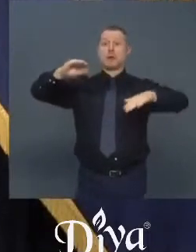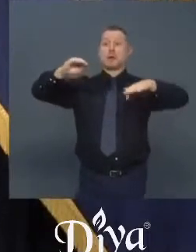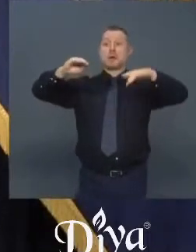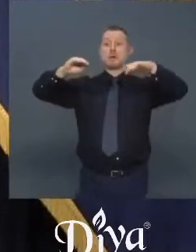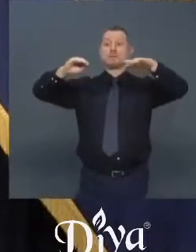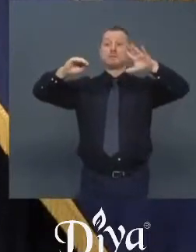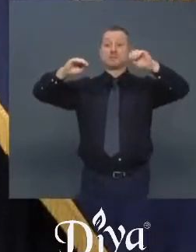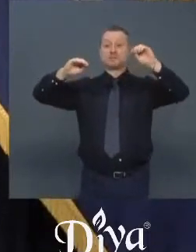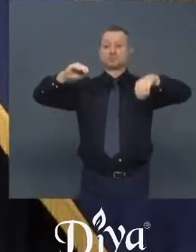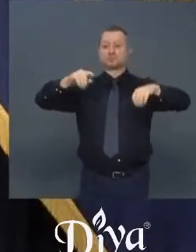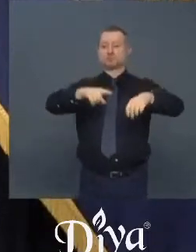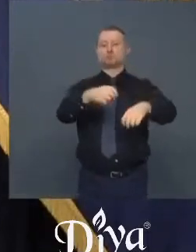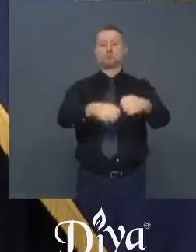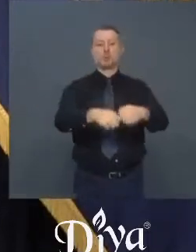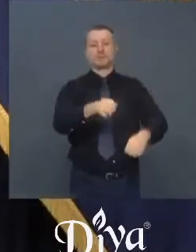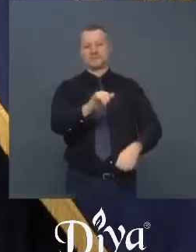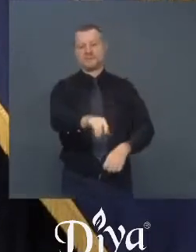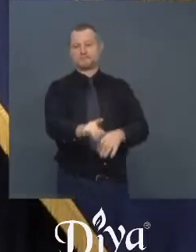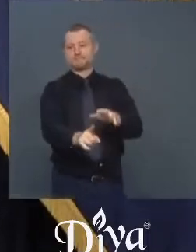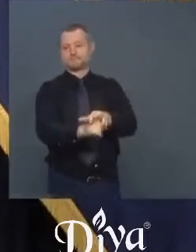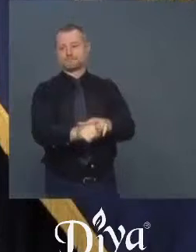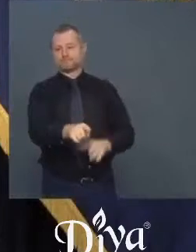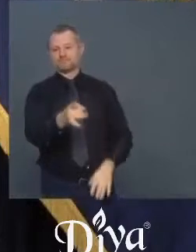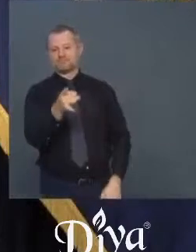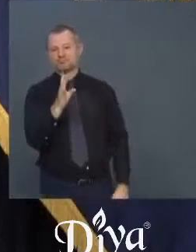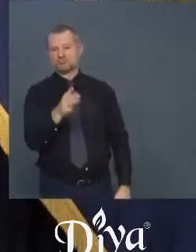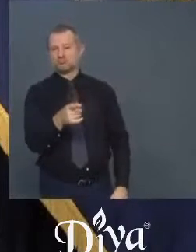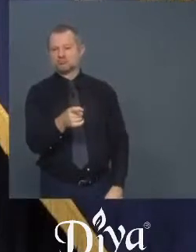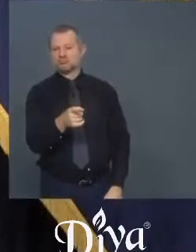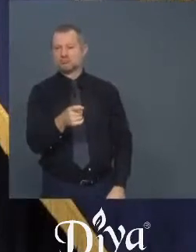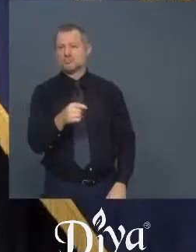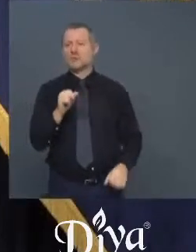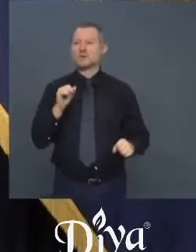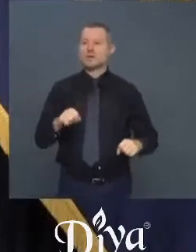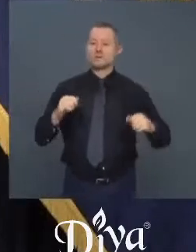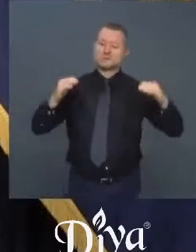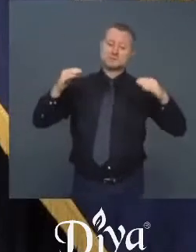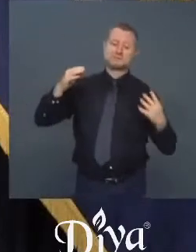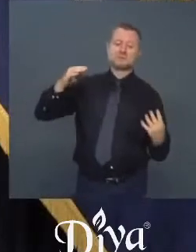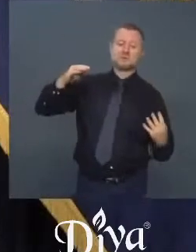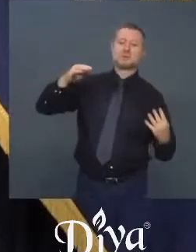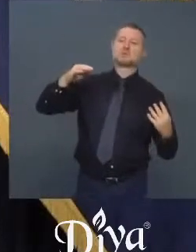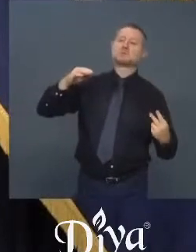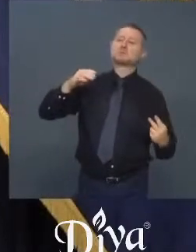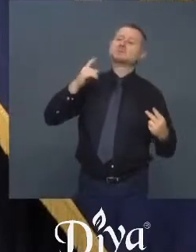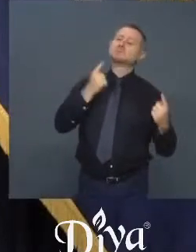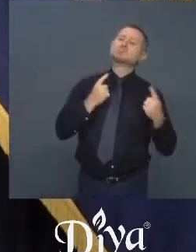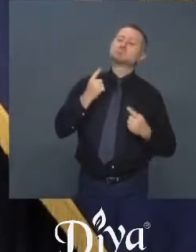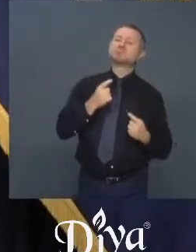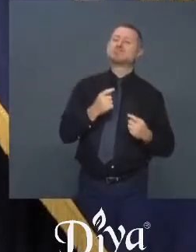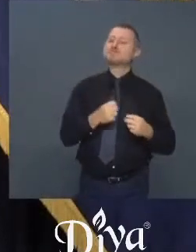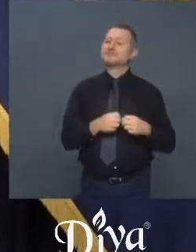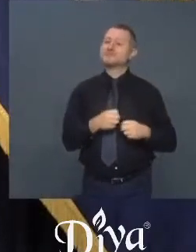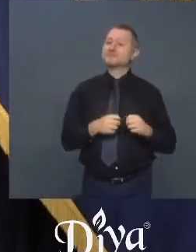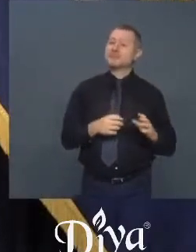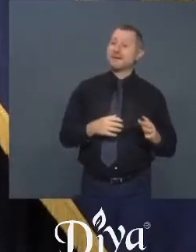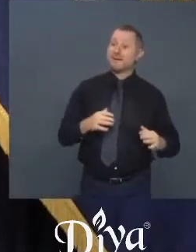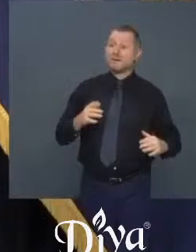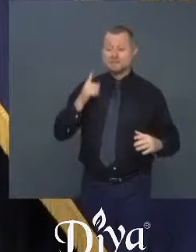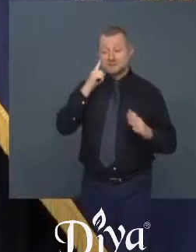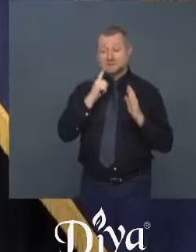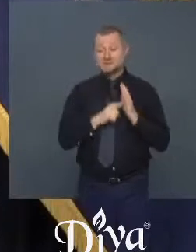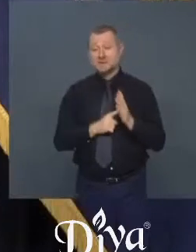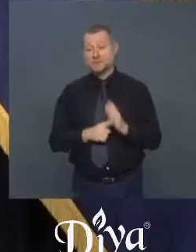problem, a real problem. But you can have a problem below that. You look at the totality of the circumstances. For example, these